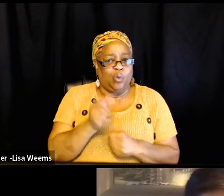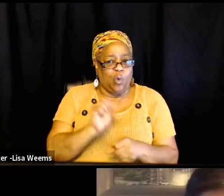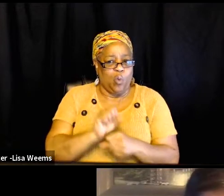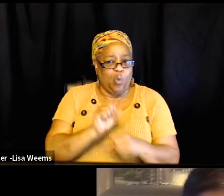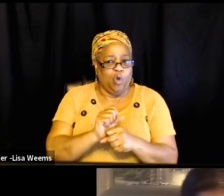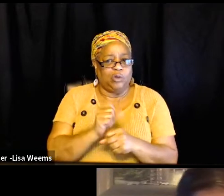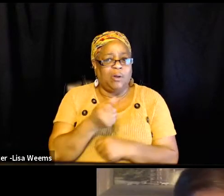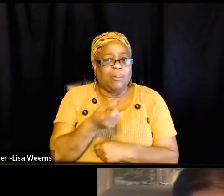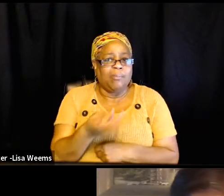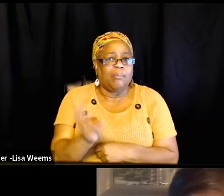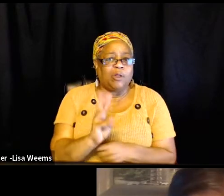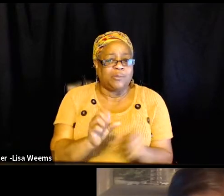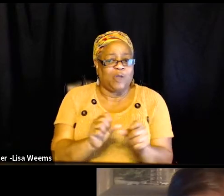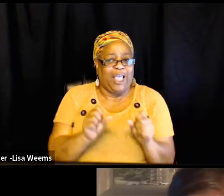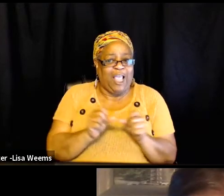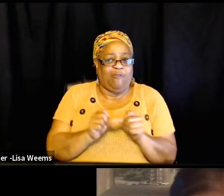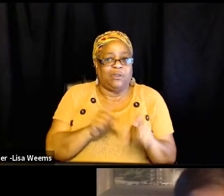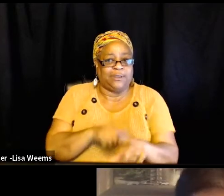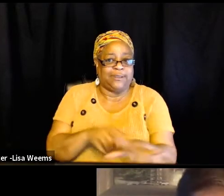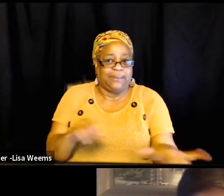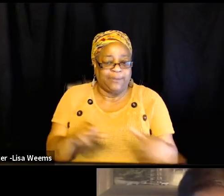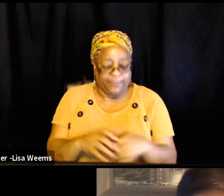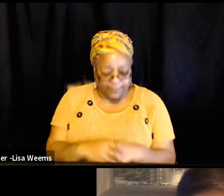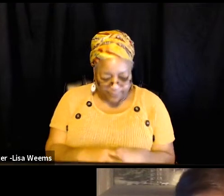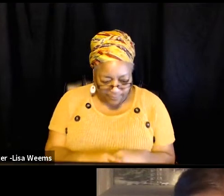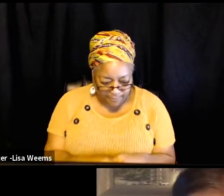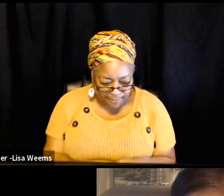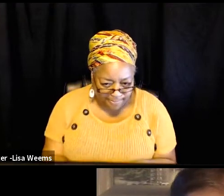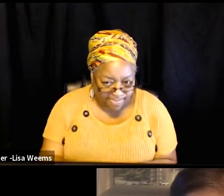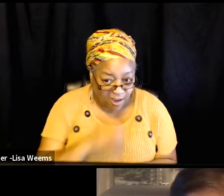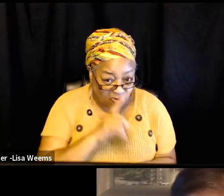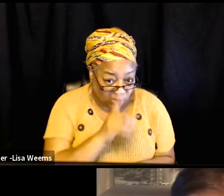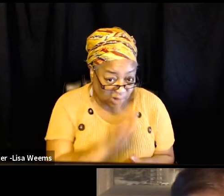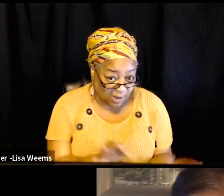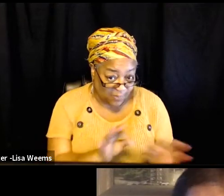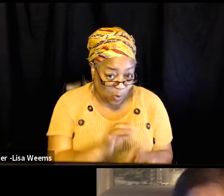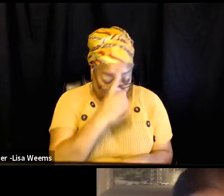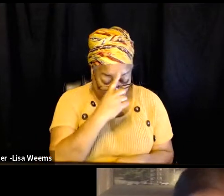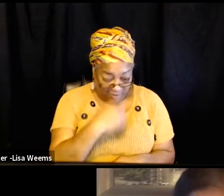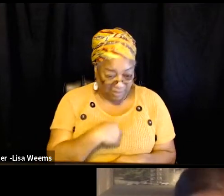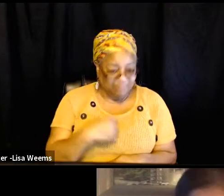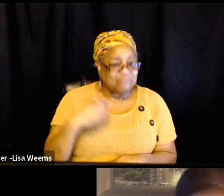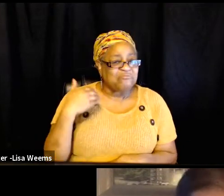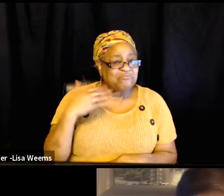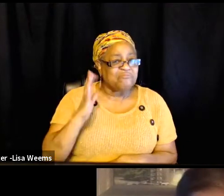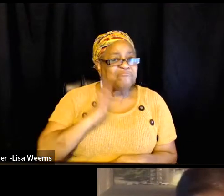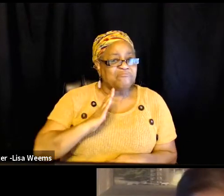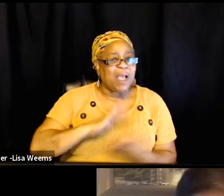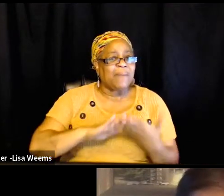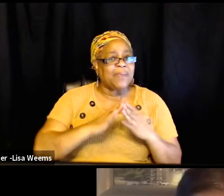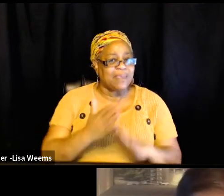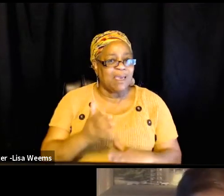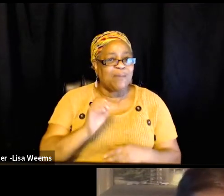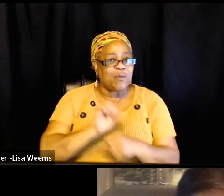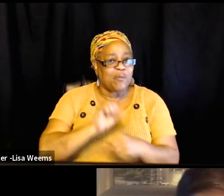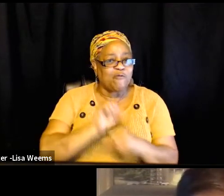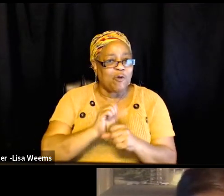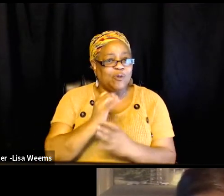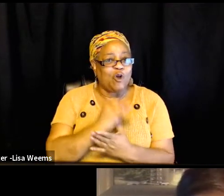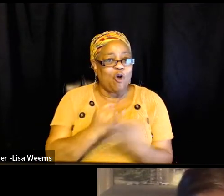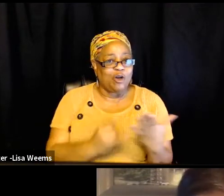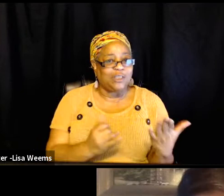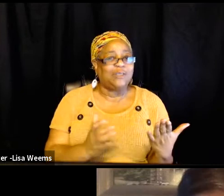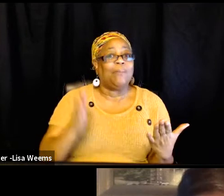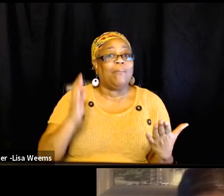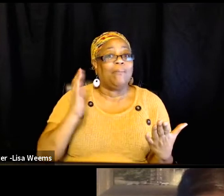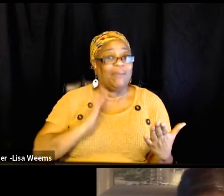Yeah, so performance is really important to me. I think I was a performance artist before I knew I was a performance artist. And I think I will always be a performance artist, and I will be a performance artist